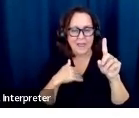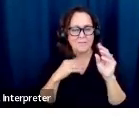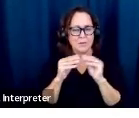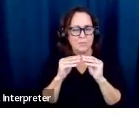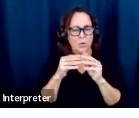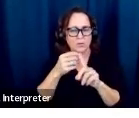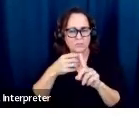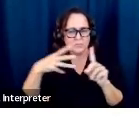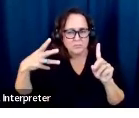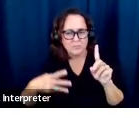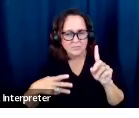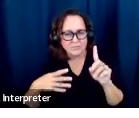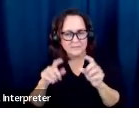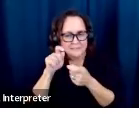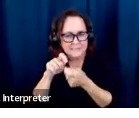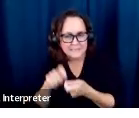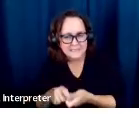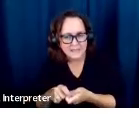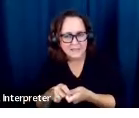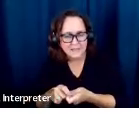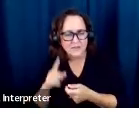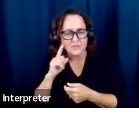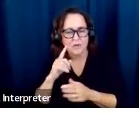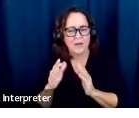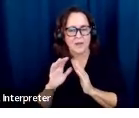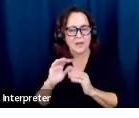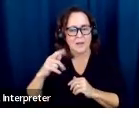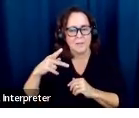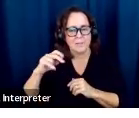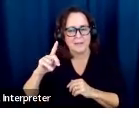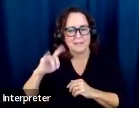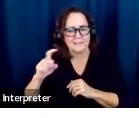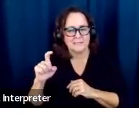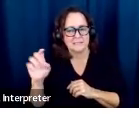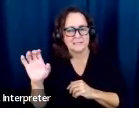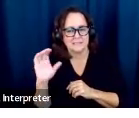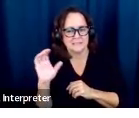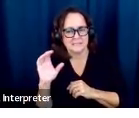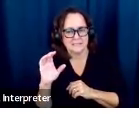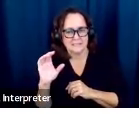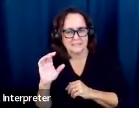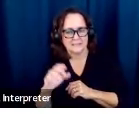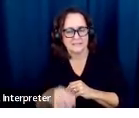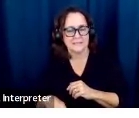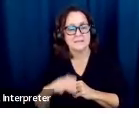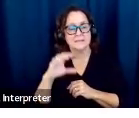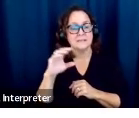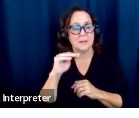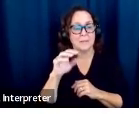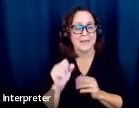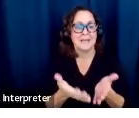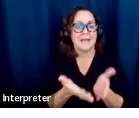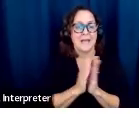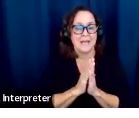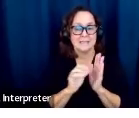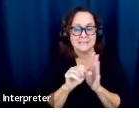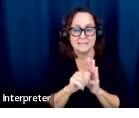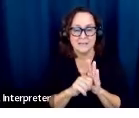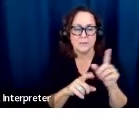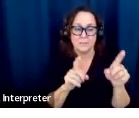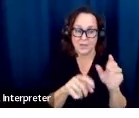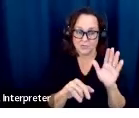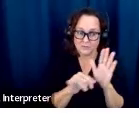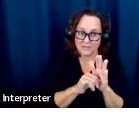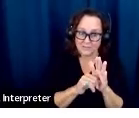that CMS asks for in Appendix C related to that waiver limit. CMS asks states to identify if the waiver limit